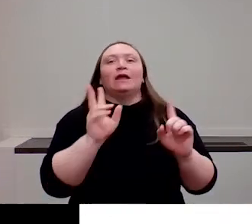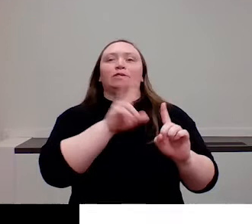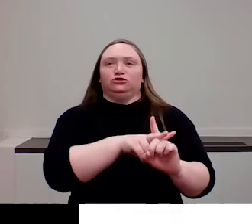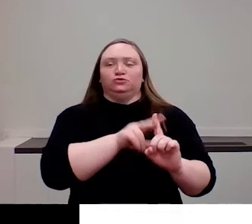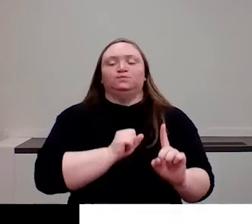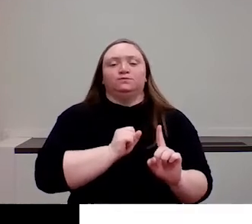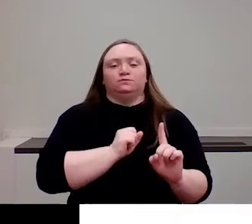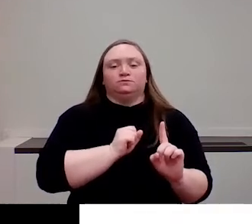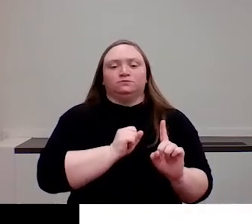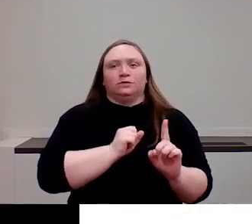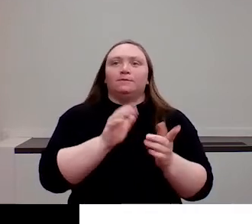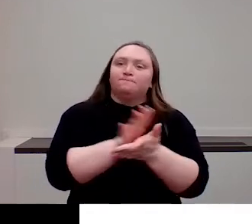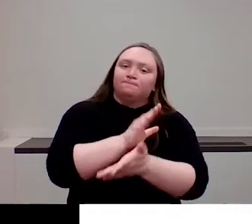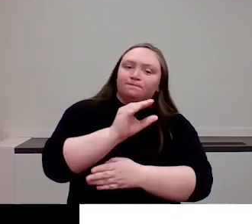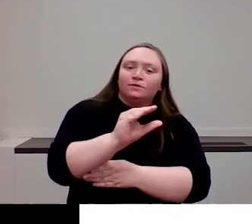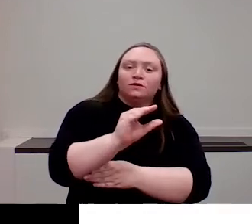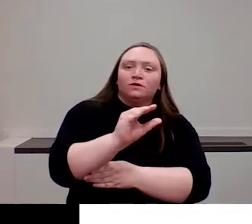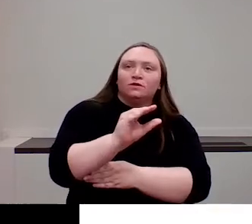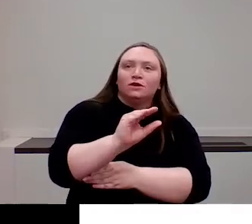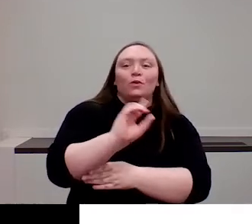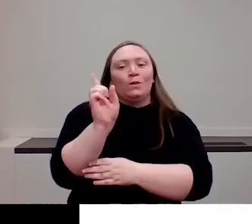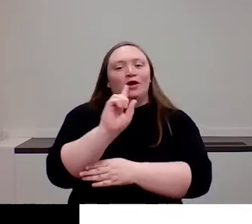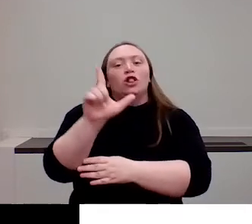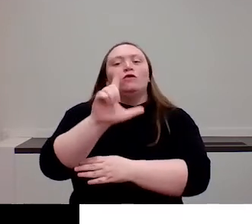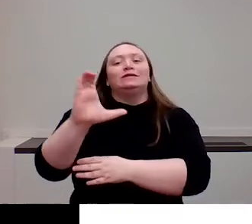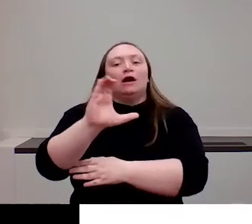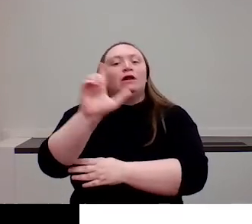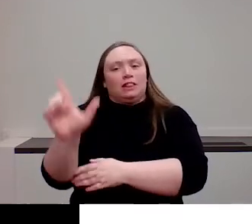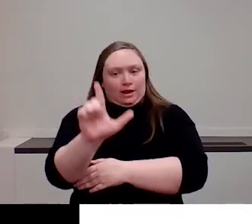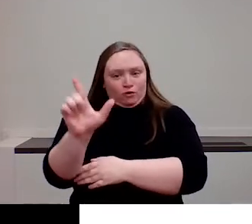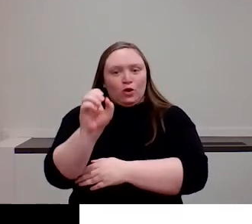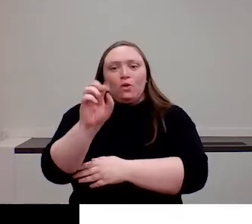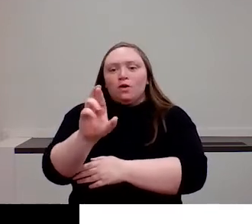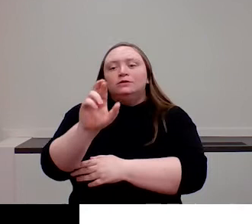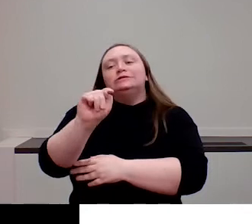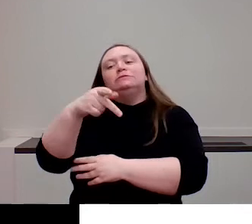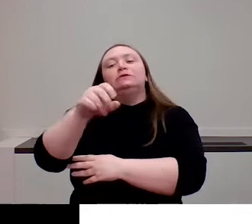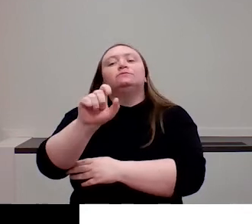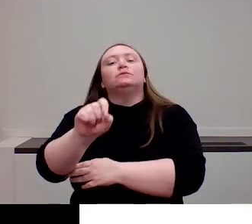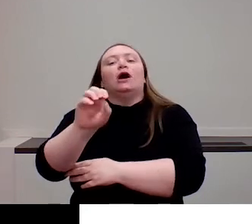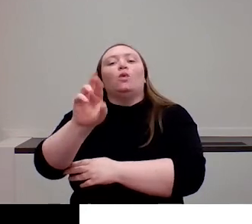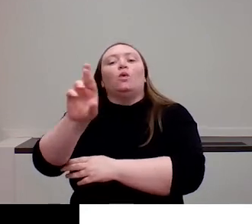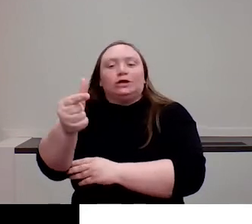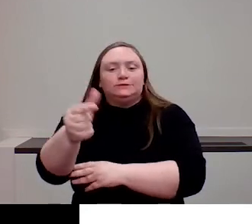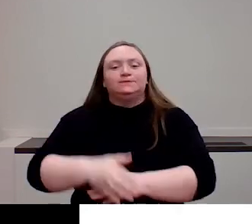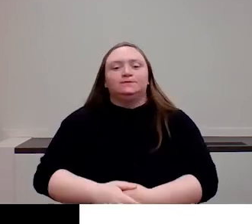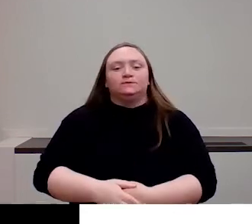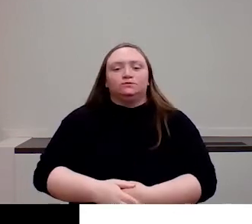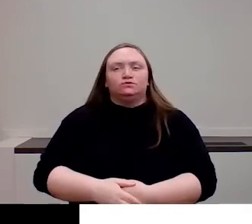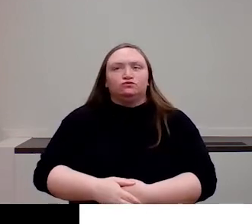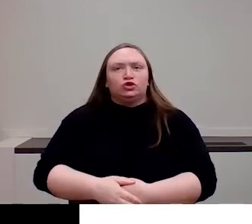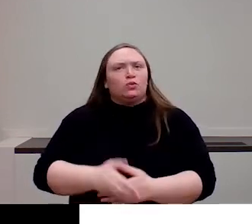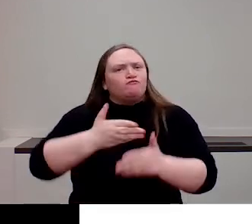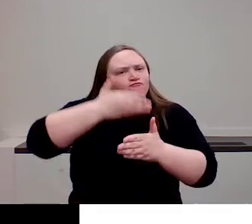application. Packets are also available at the Lucas County Library or at tps.org. To complete